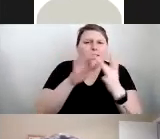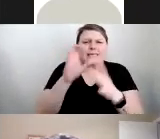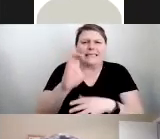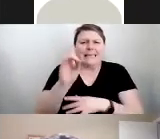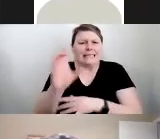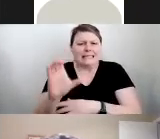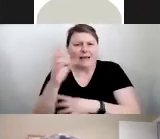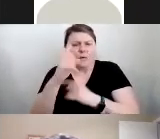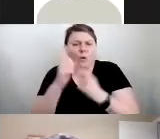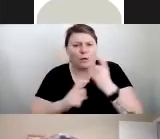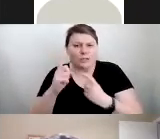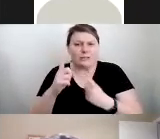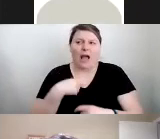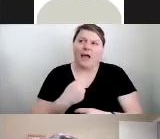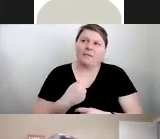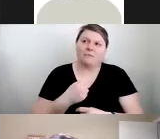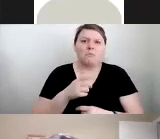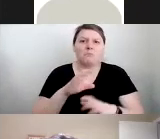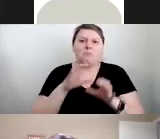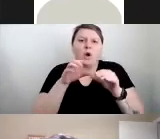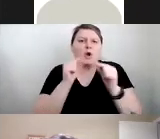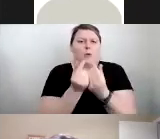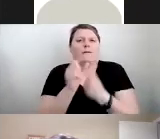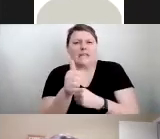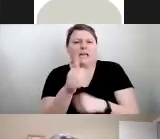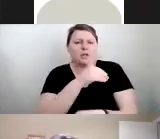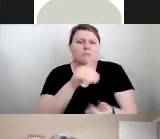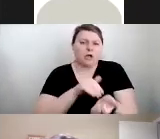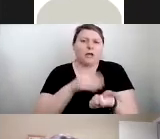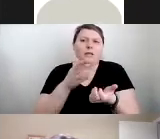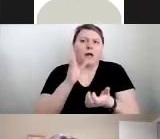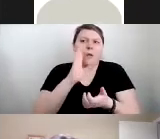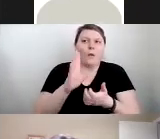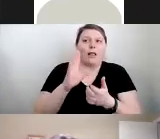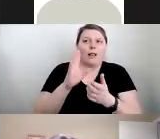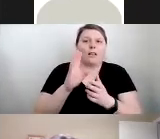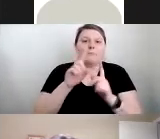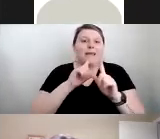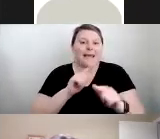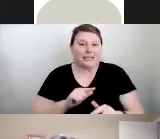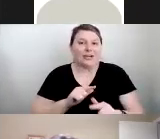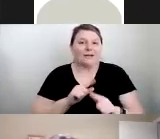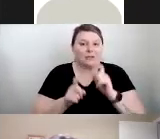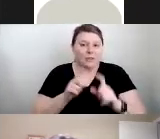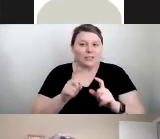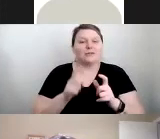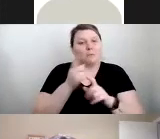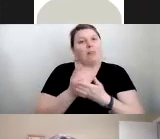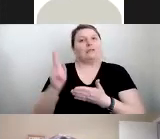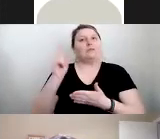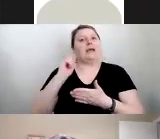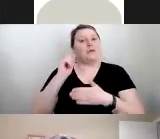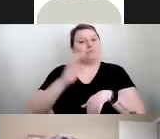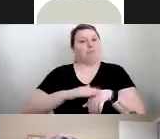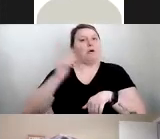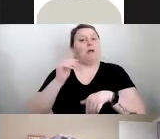questions. So I'm one of about 10 doctors at the CDC who takes those questions. In fact, I was on call last week. And that's